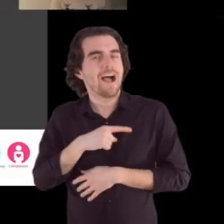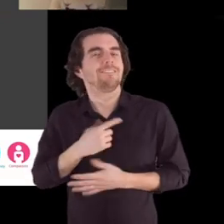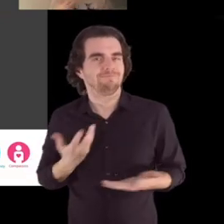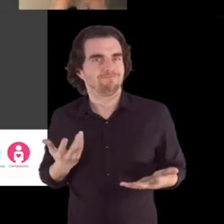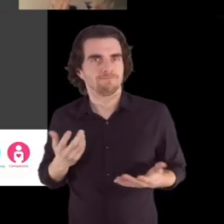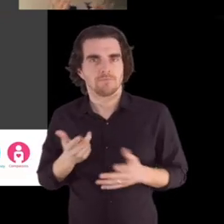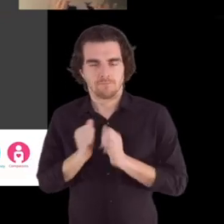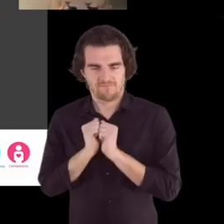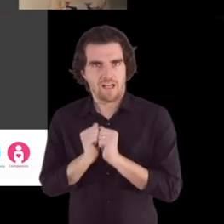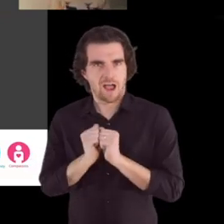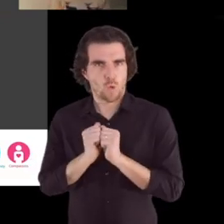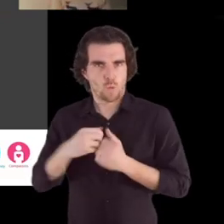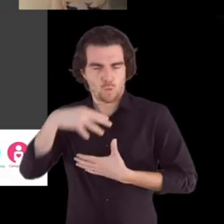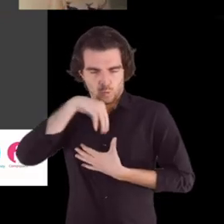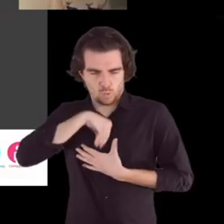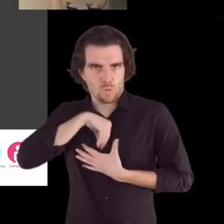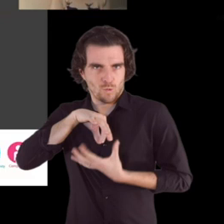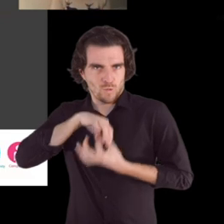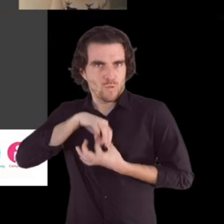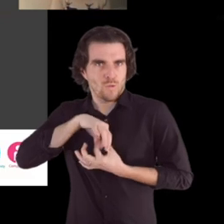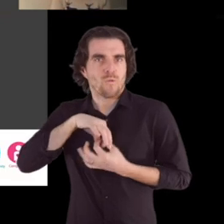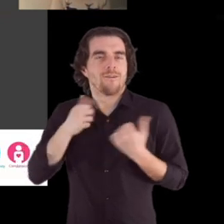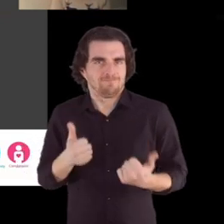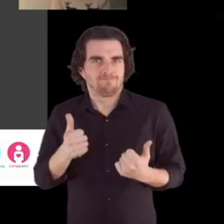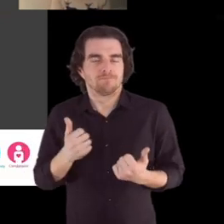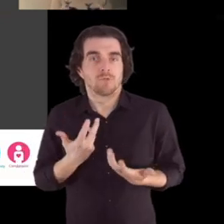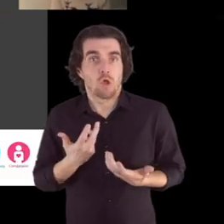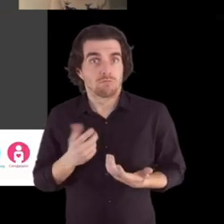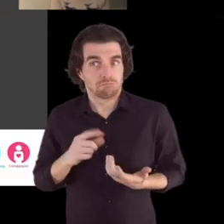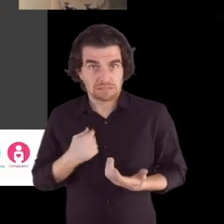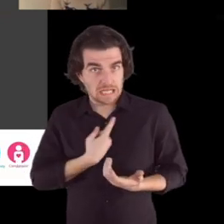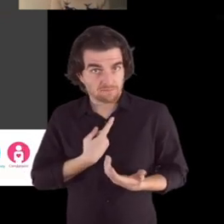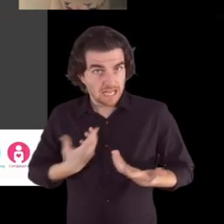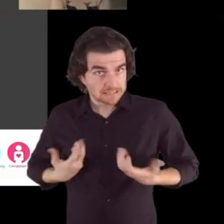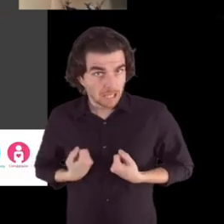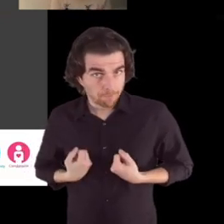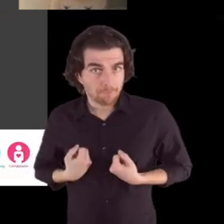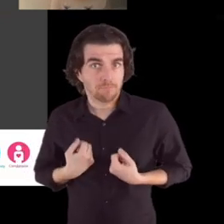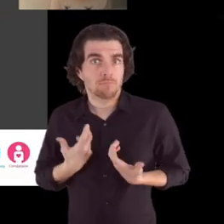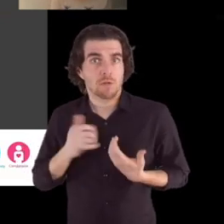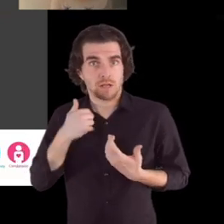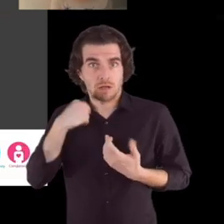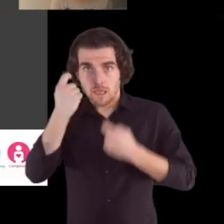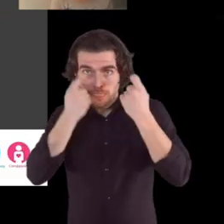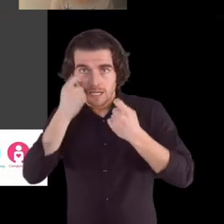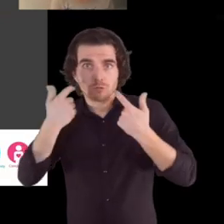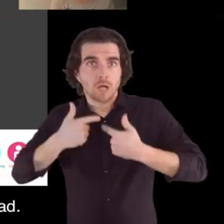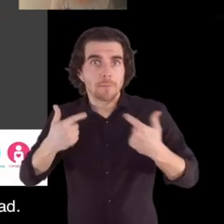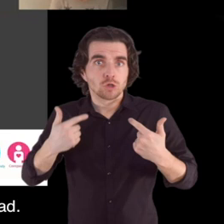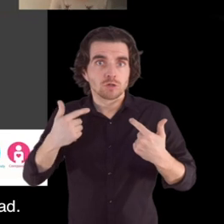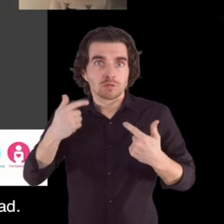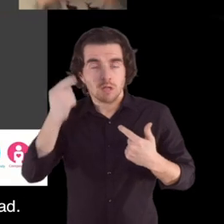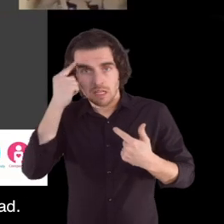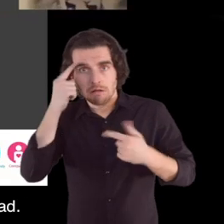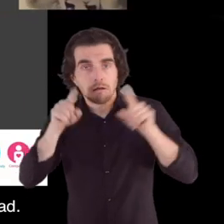well, what could I do today that would be more in line with one of those values? You know, am I being really hard on myself? How about it just accepting myself? You know,